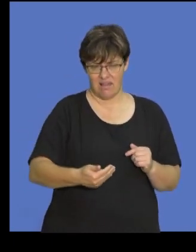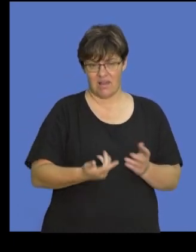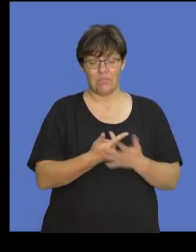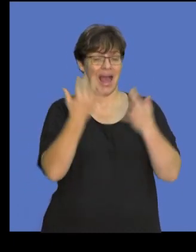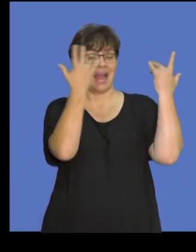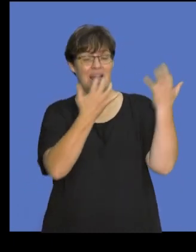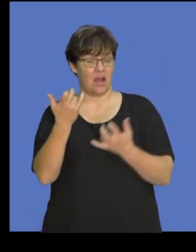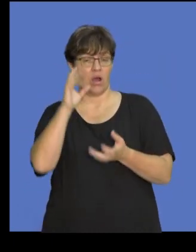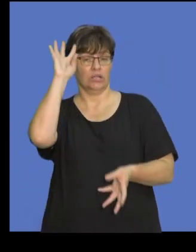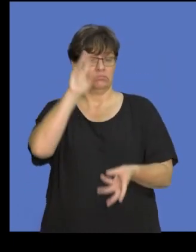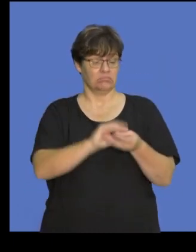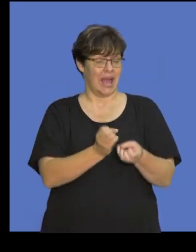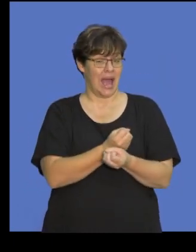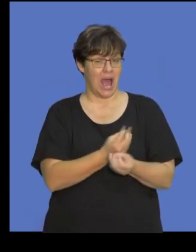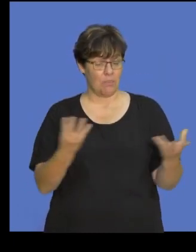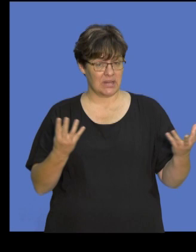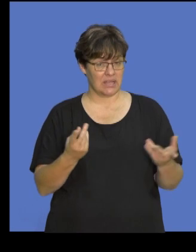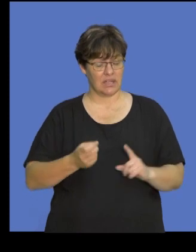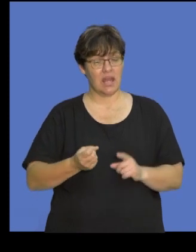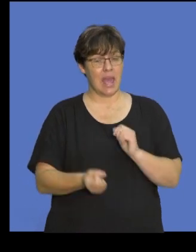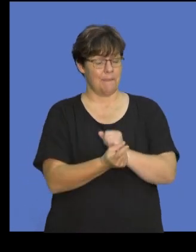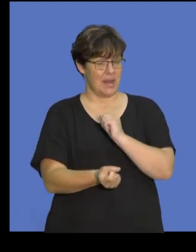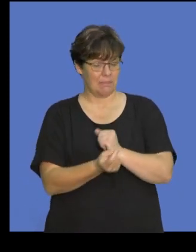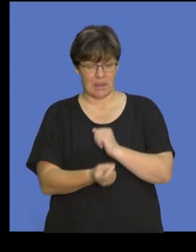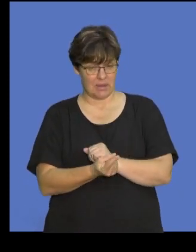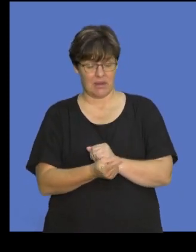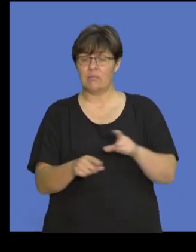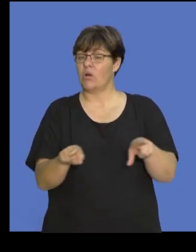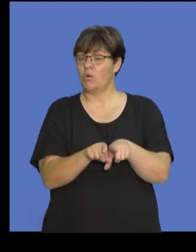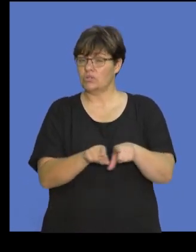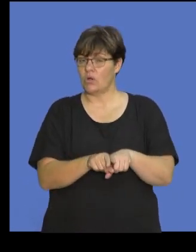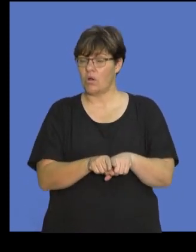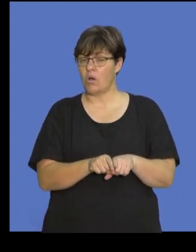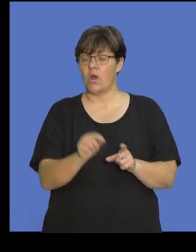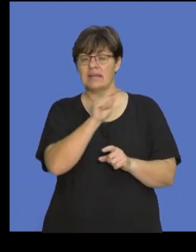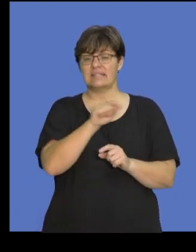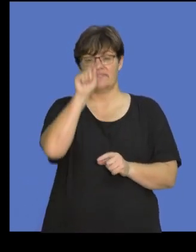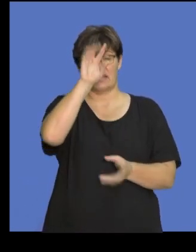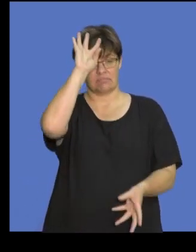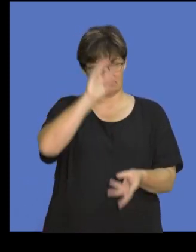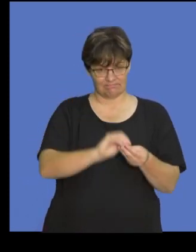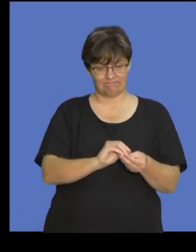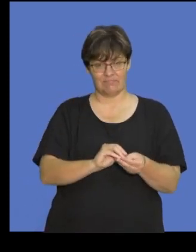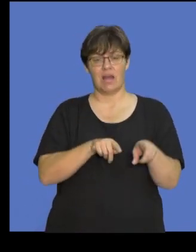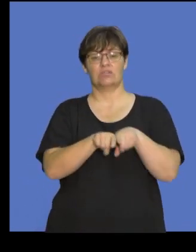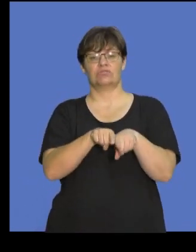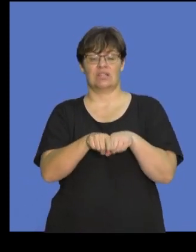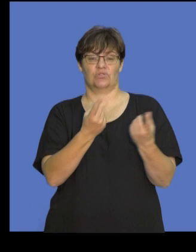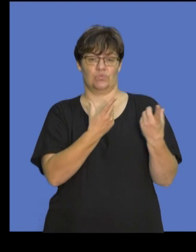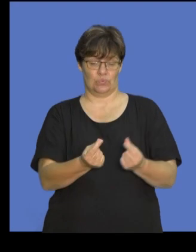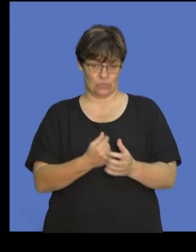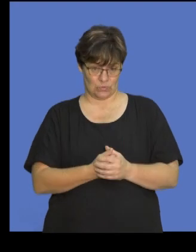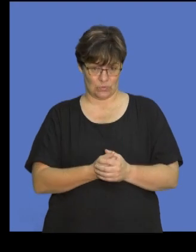just to calculate the total number of times it happens, but to count it, divide it by the total number of trials